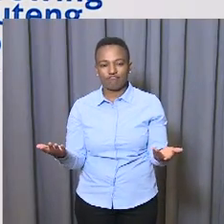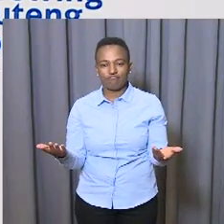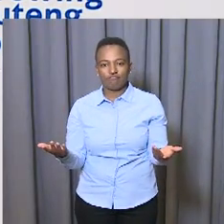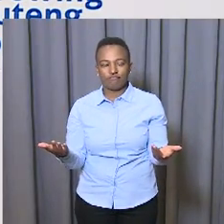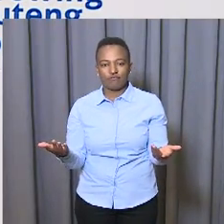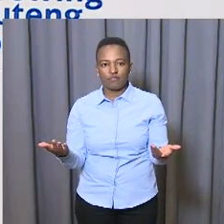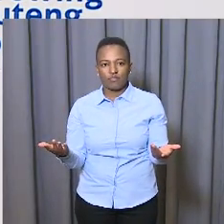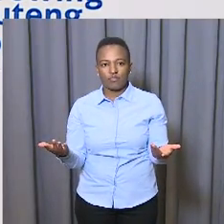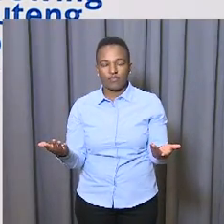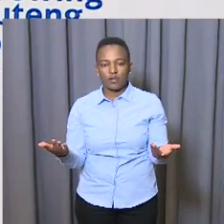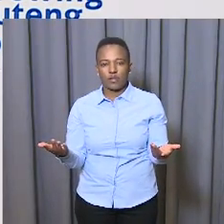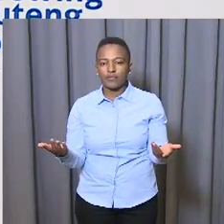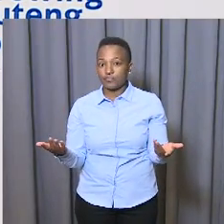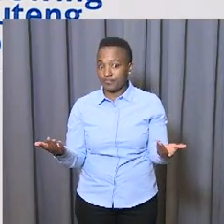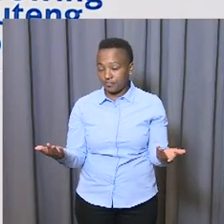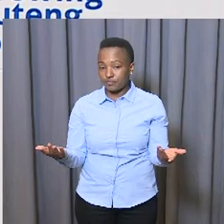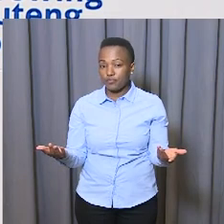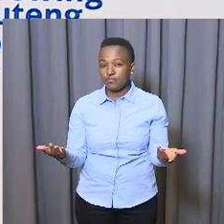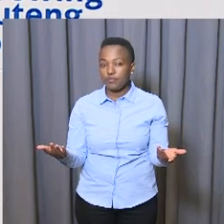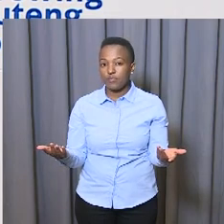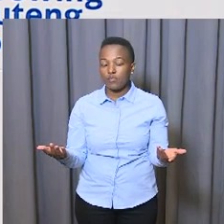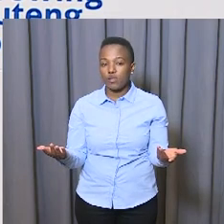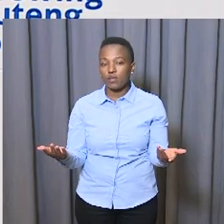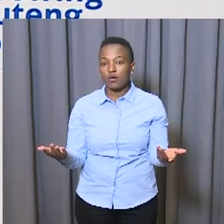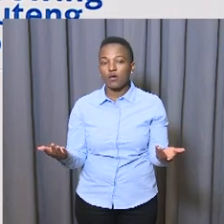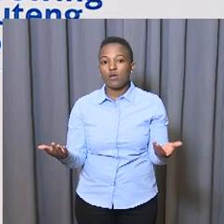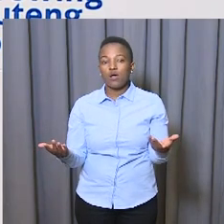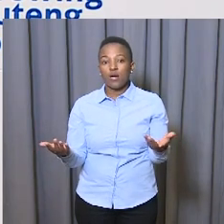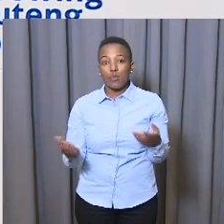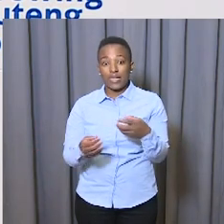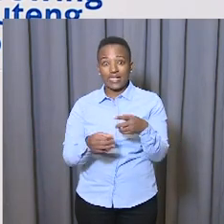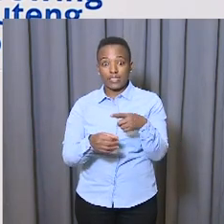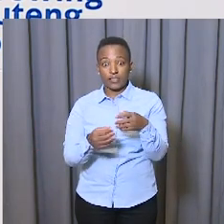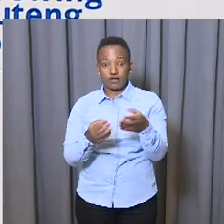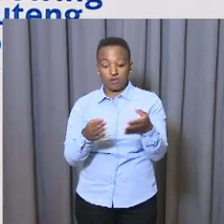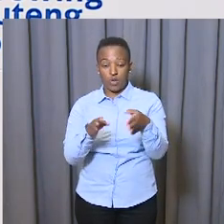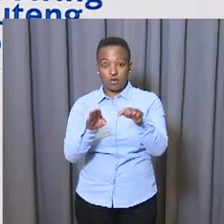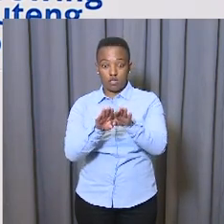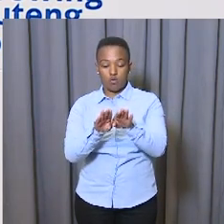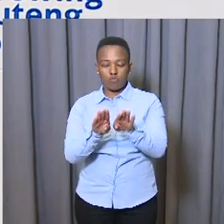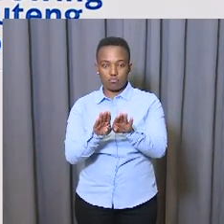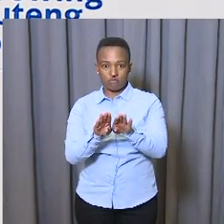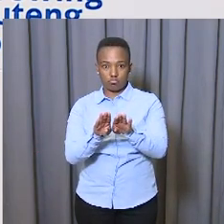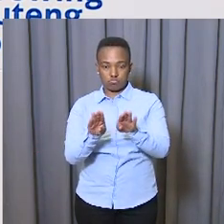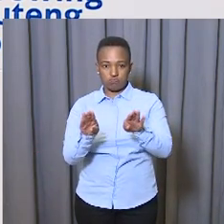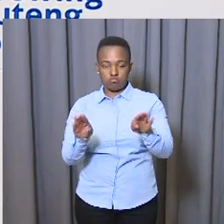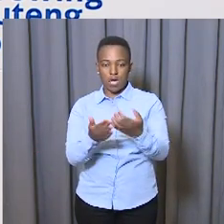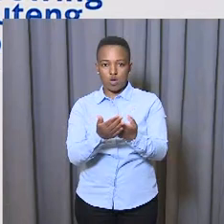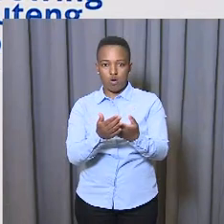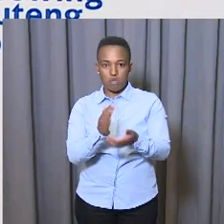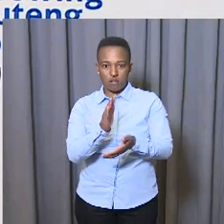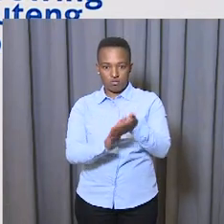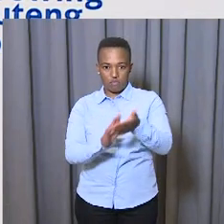entertaining the issue? How do we make sure that as we open the economy, because no one benefits